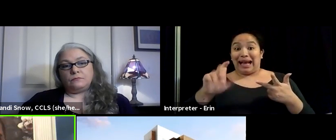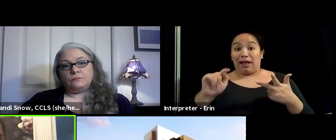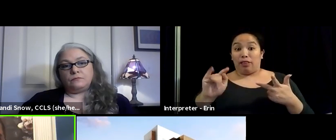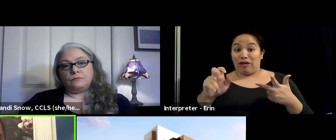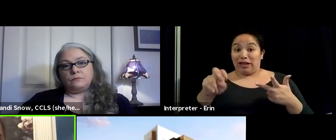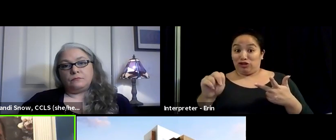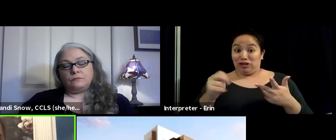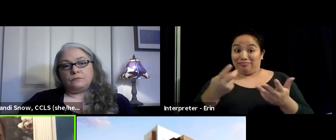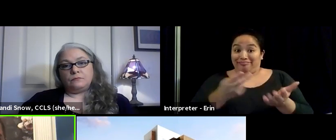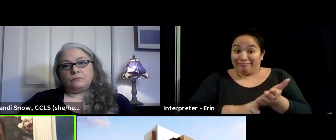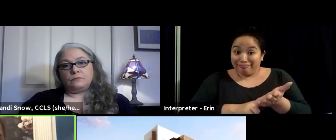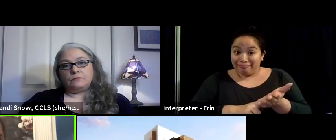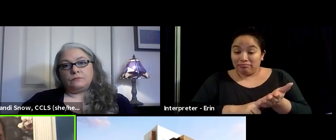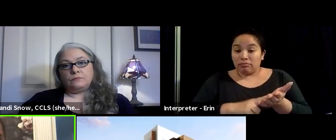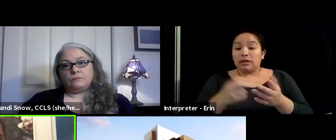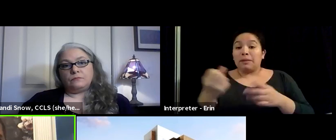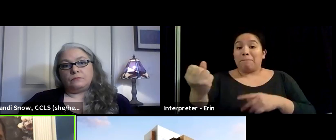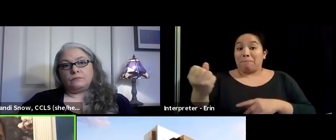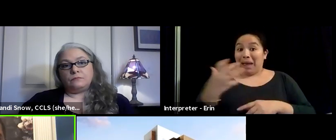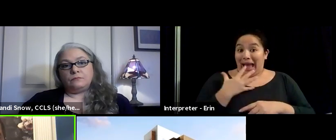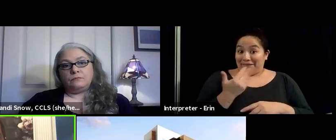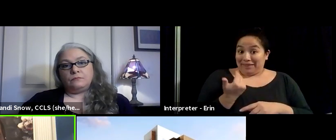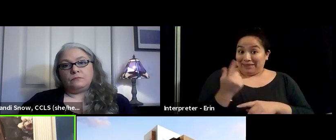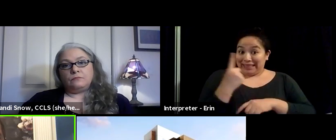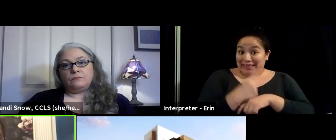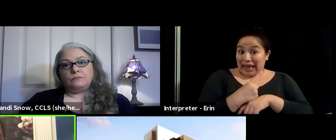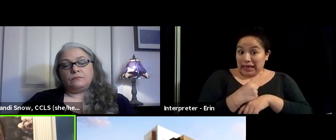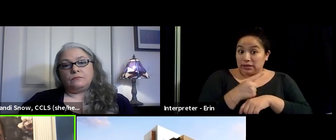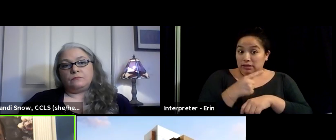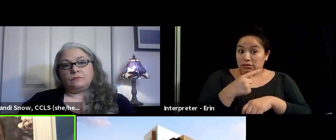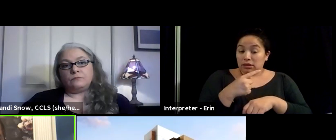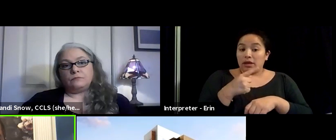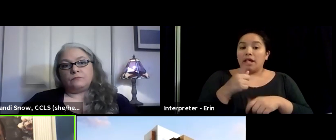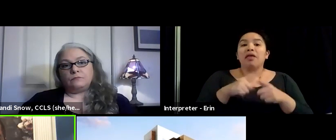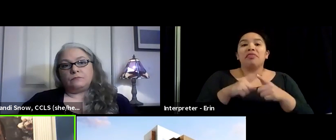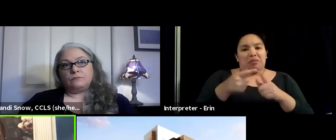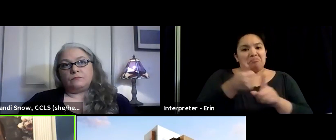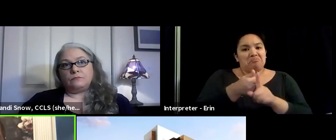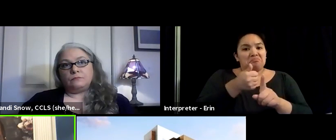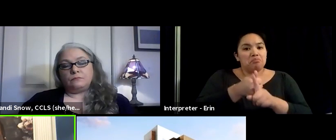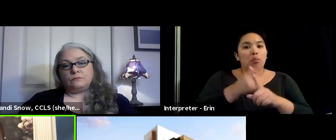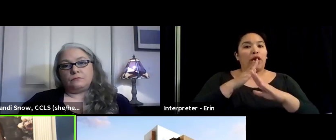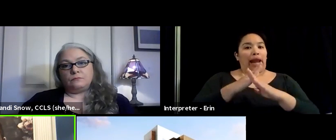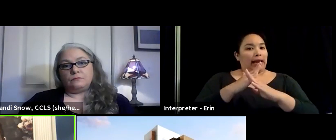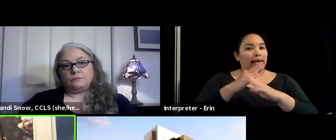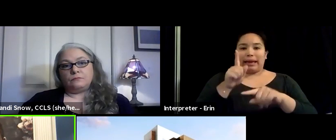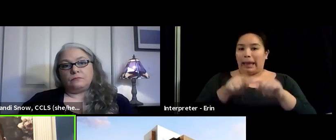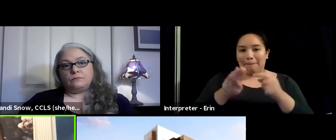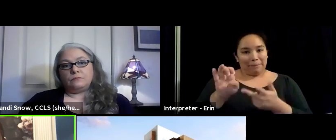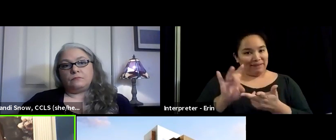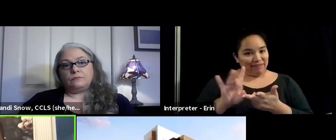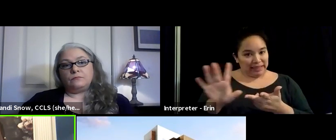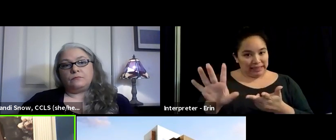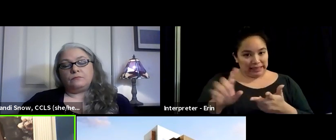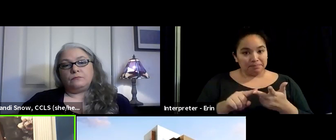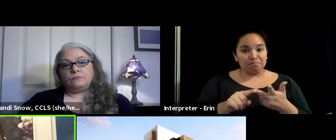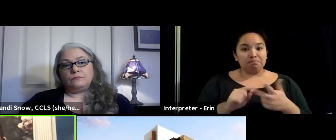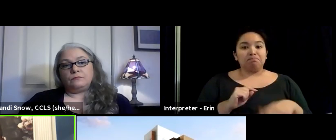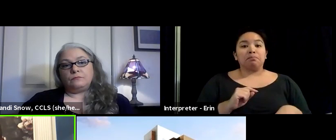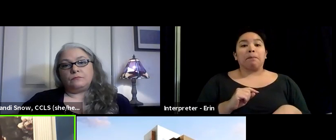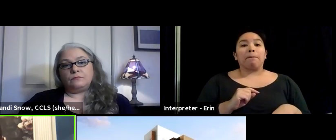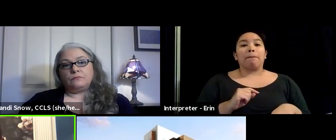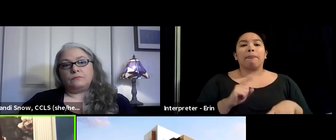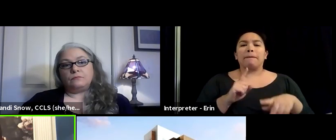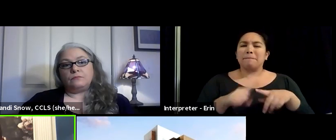within 15 business days, then they are protected against eviction. So just how